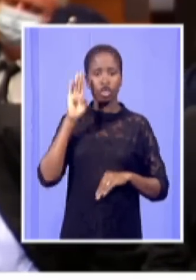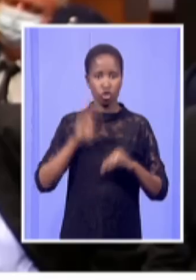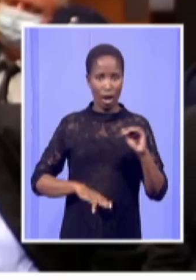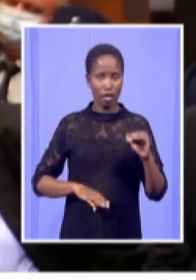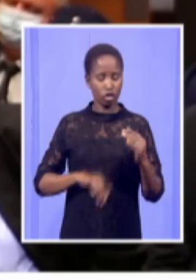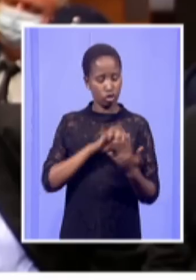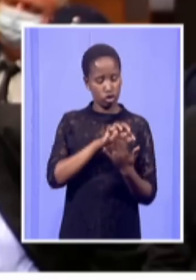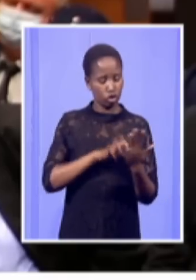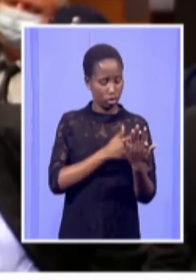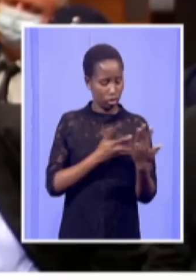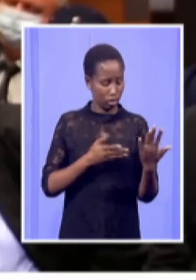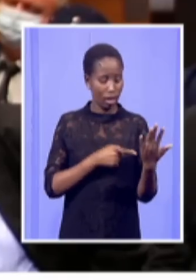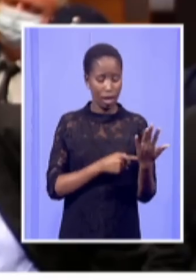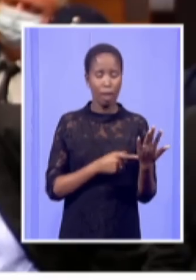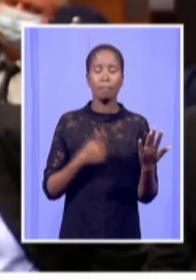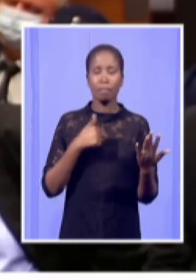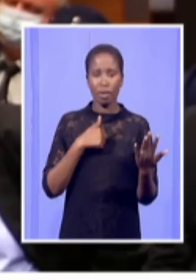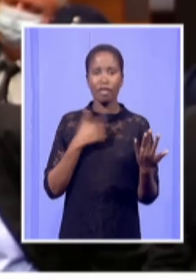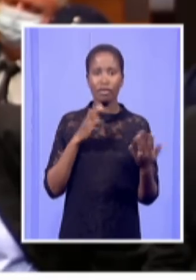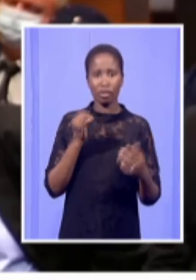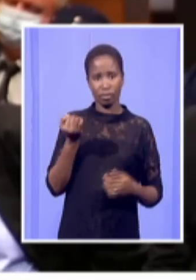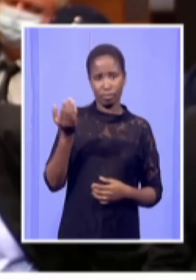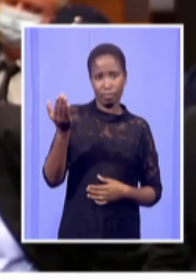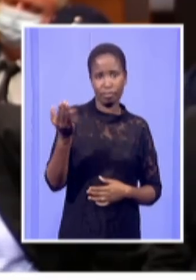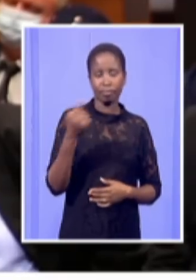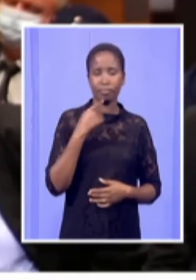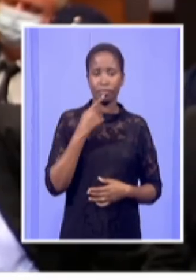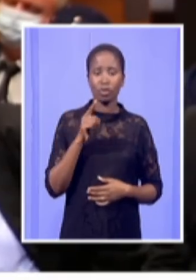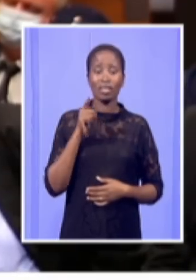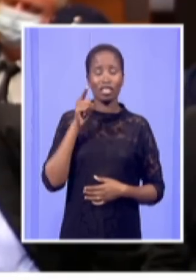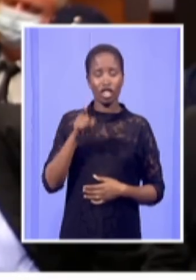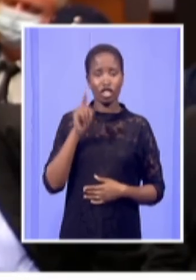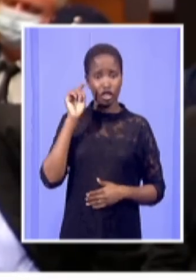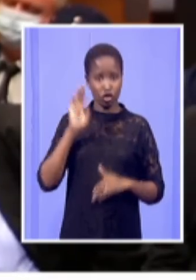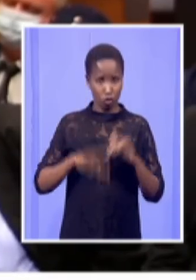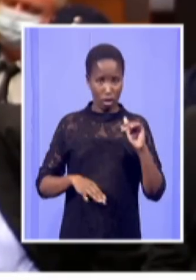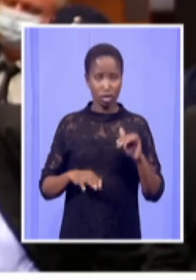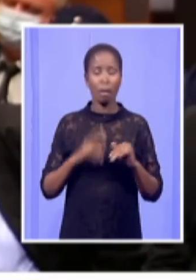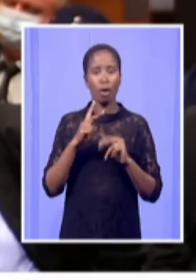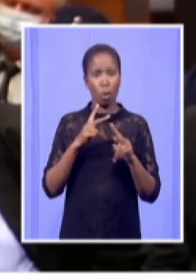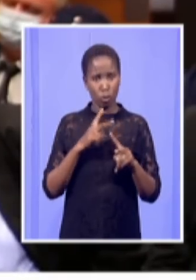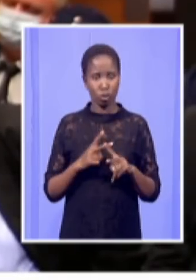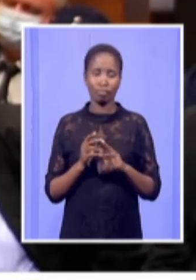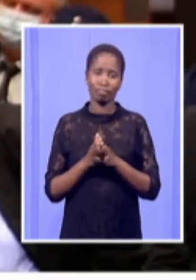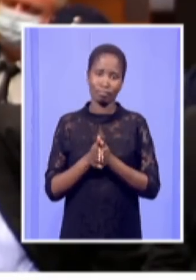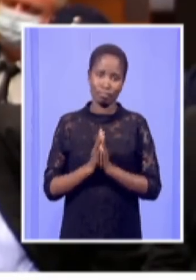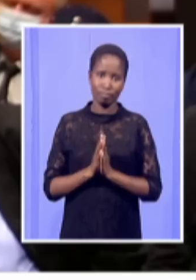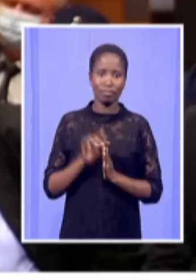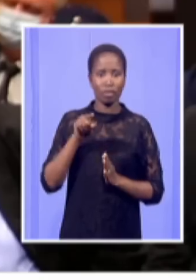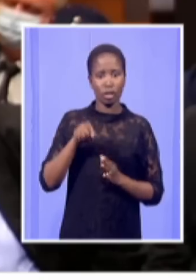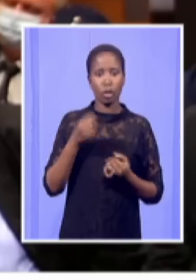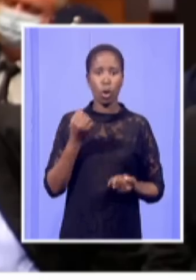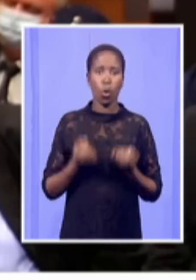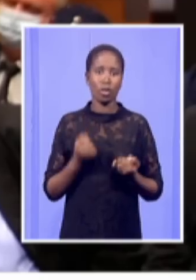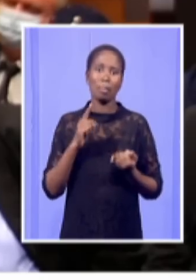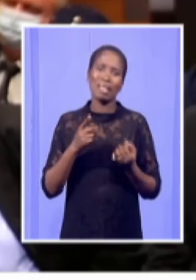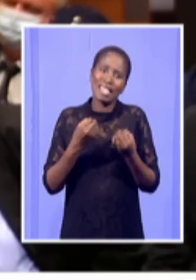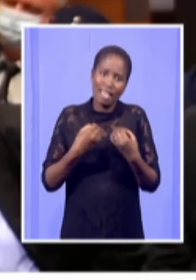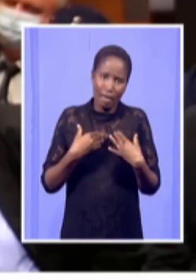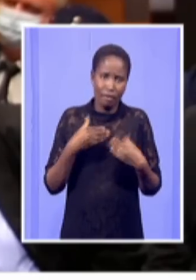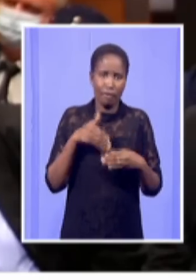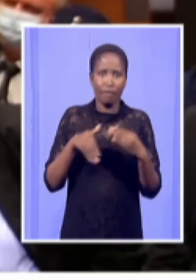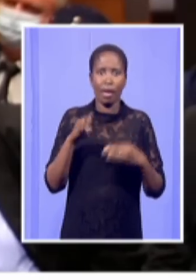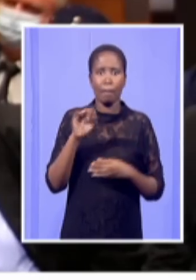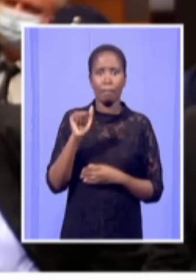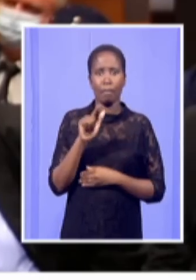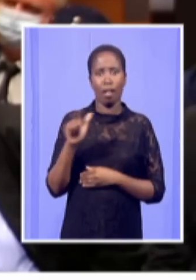I respectfully submit that I have discharged the required onus and respectfully request that this Honourable Court should grant me bail in an appropriate